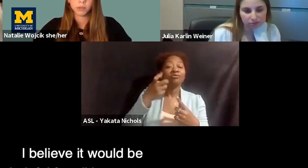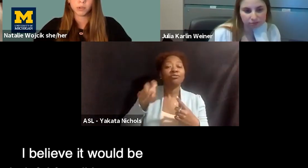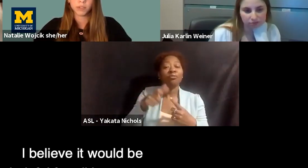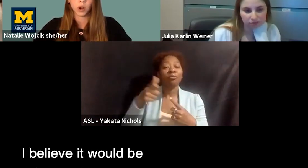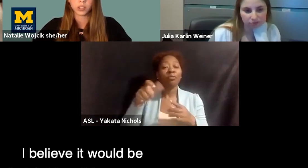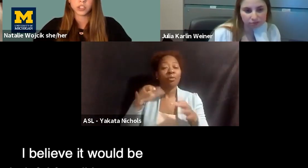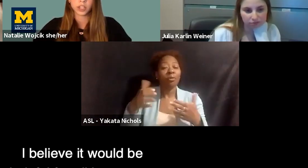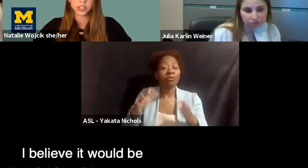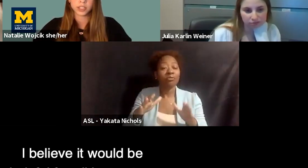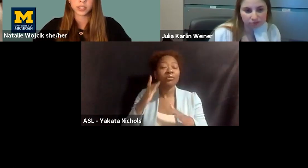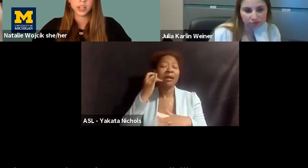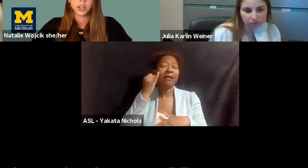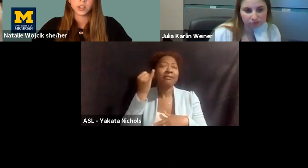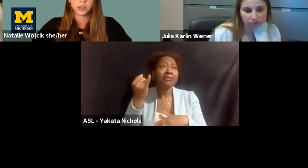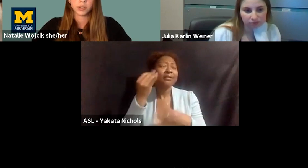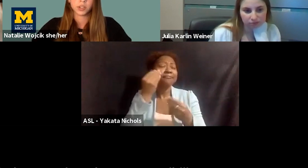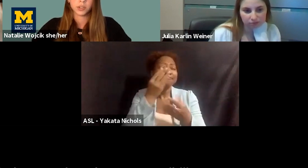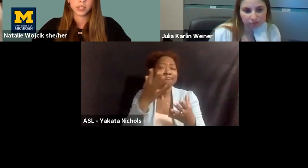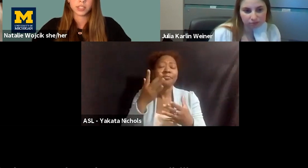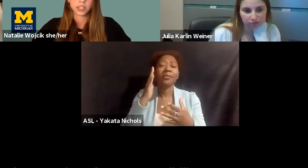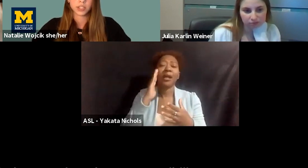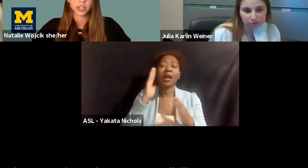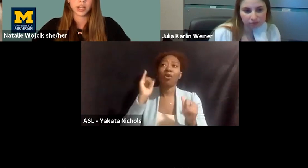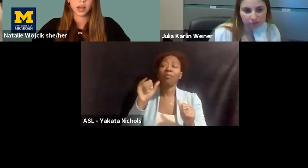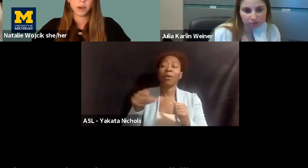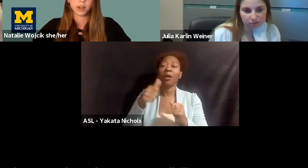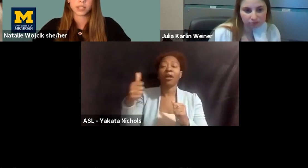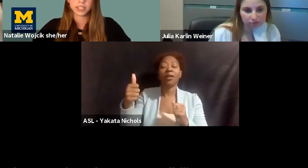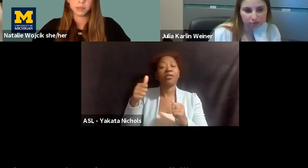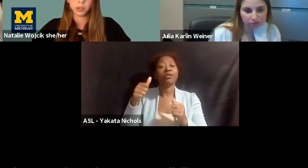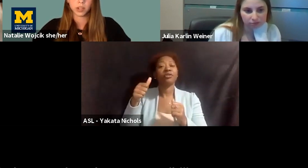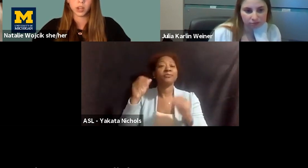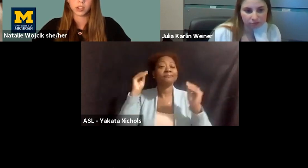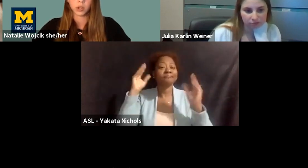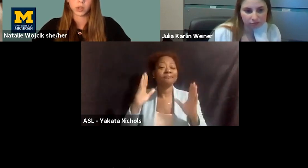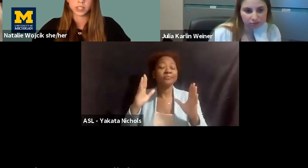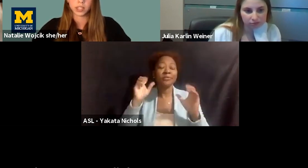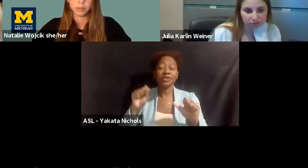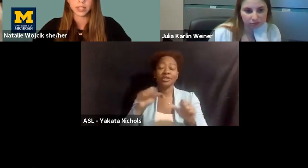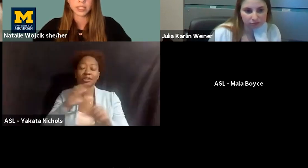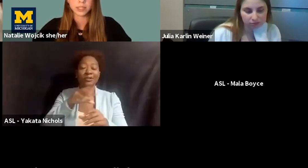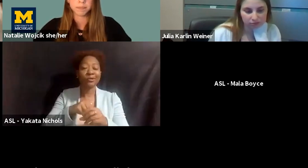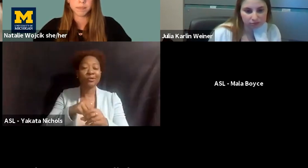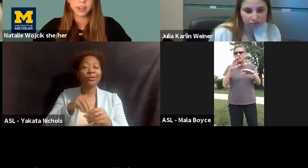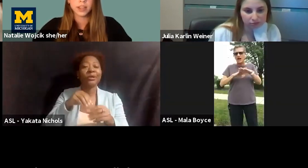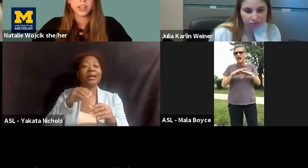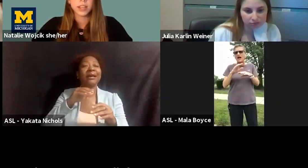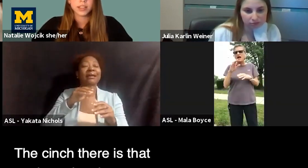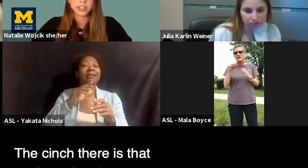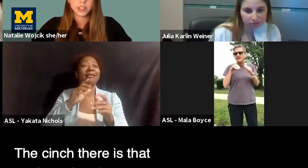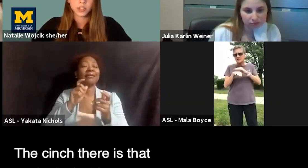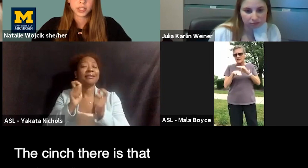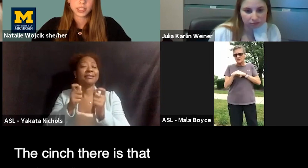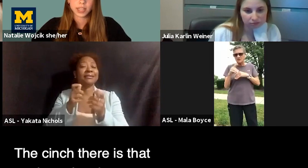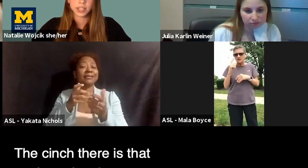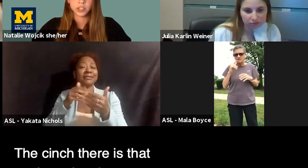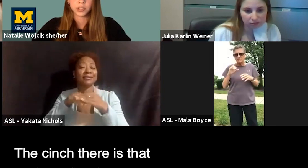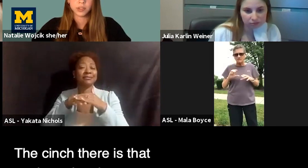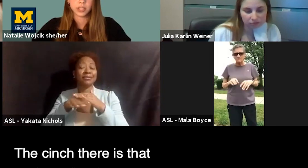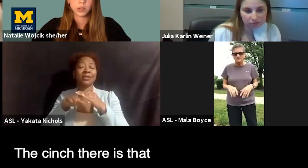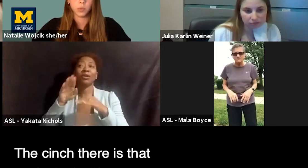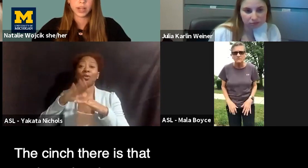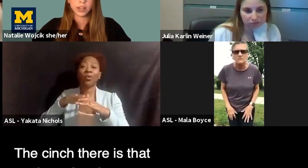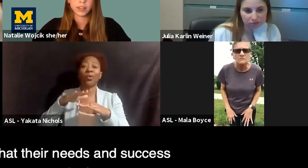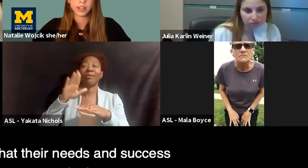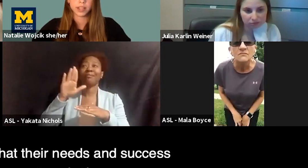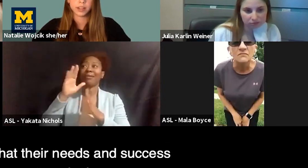be helpful for all instructors to include a section about accessibility on the course syllabus. This ensures that each